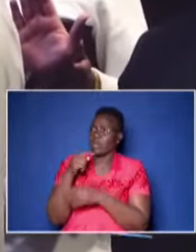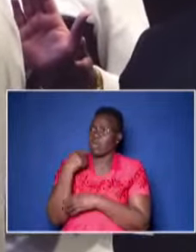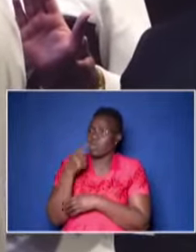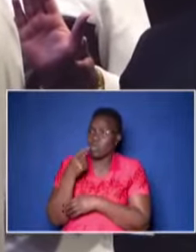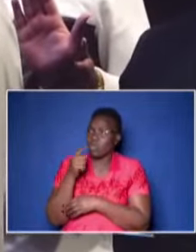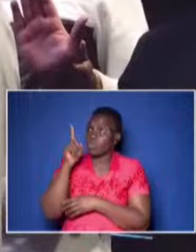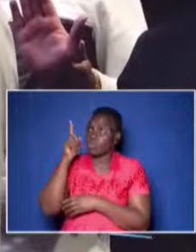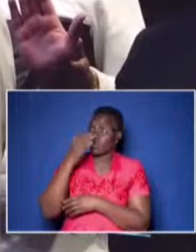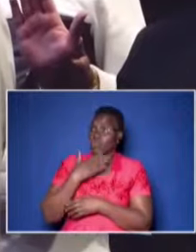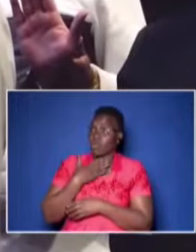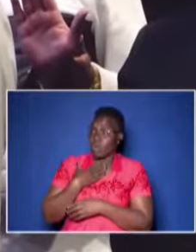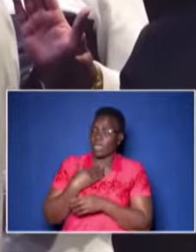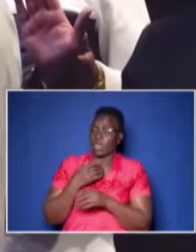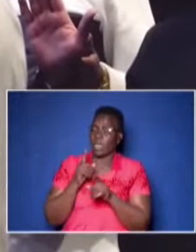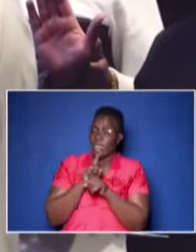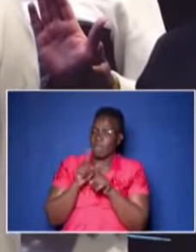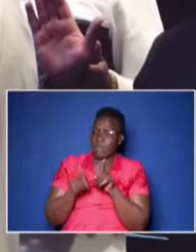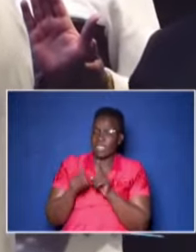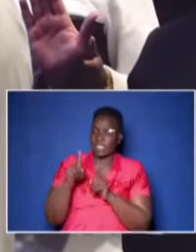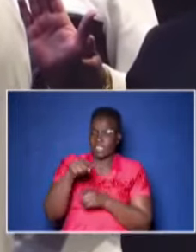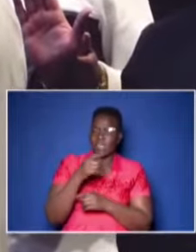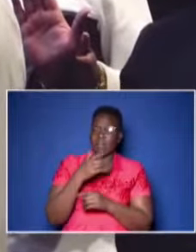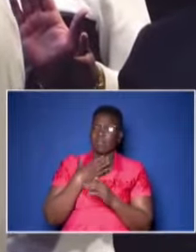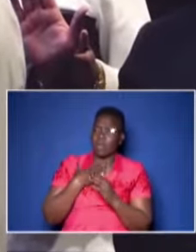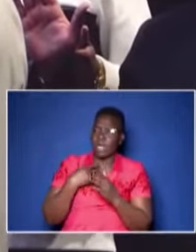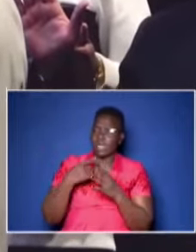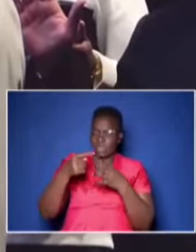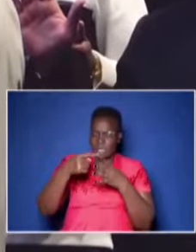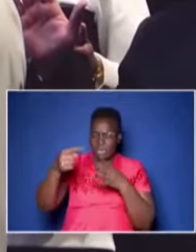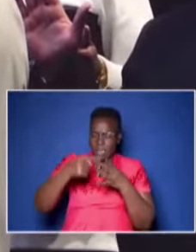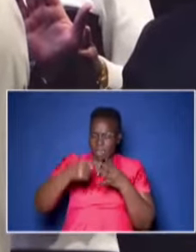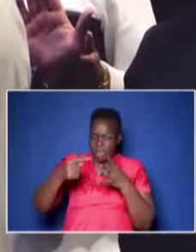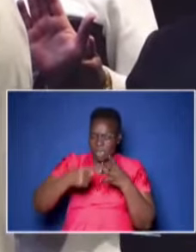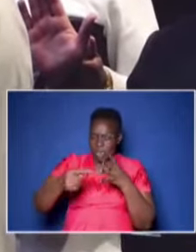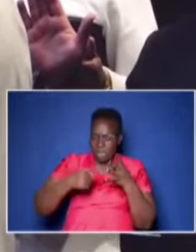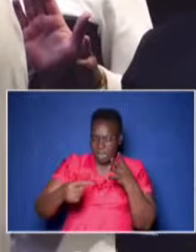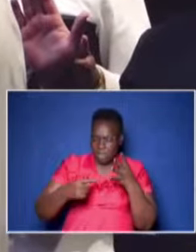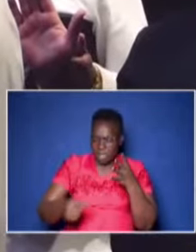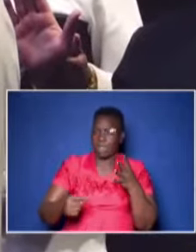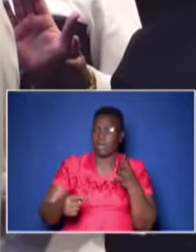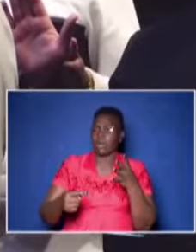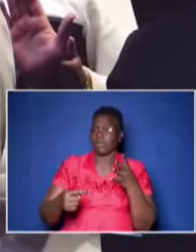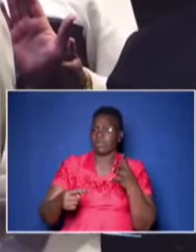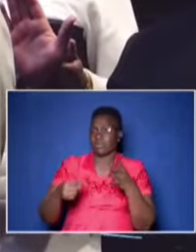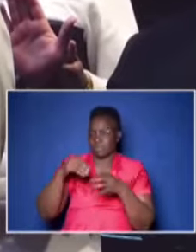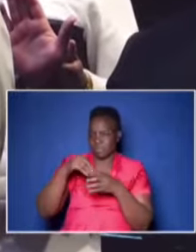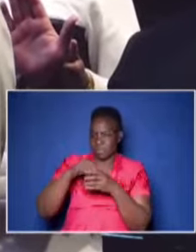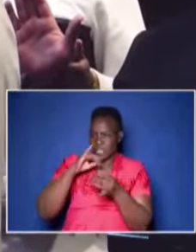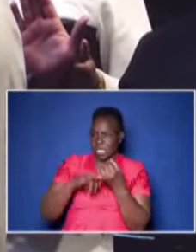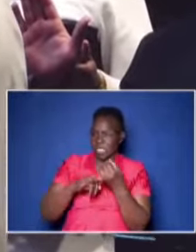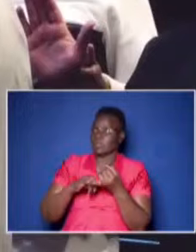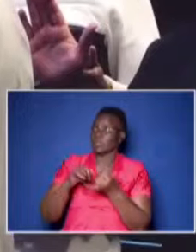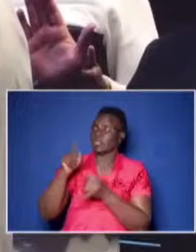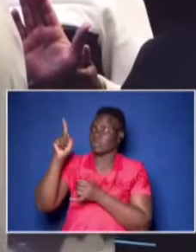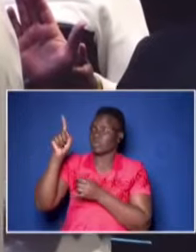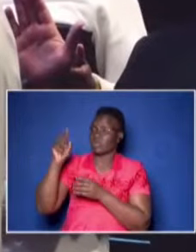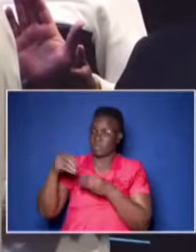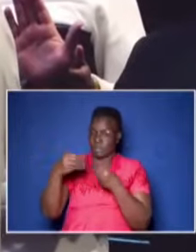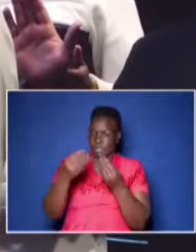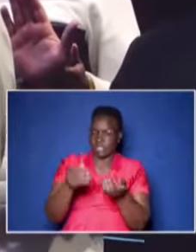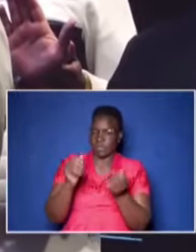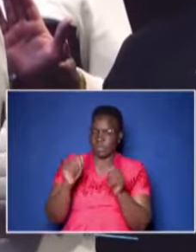wants everything she wants about her husband Grant it